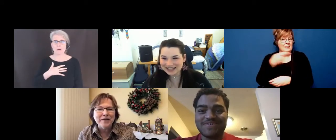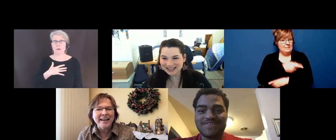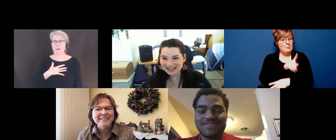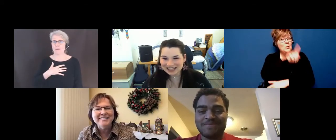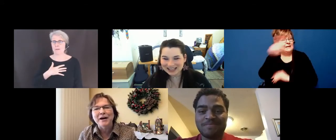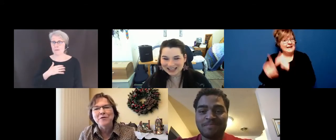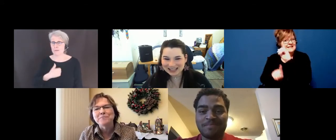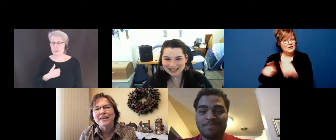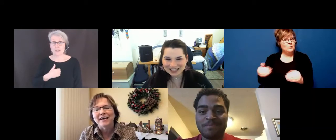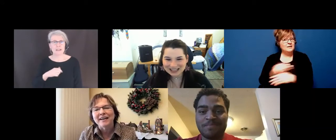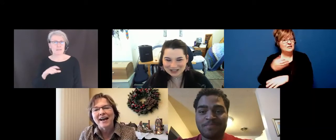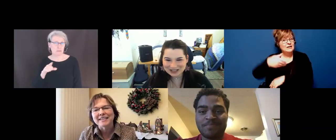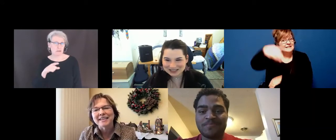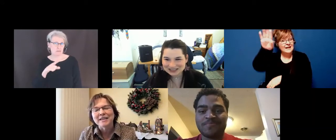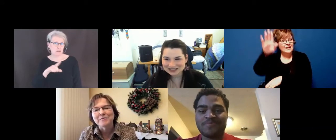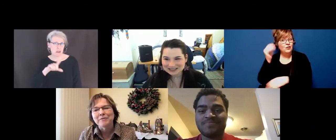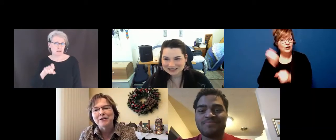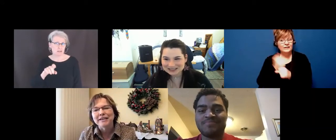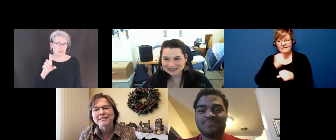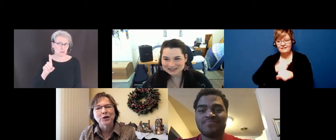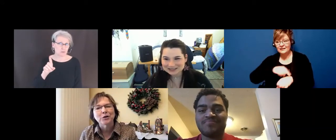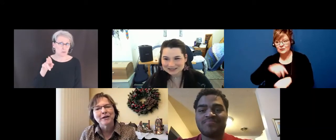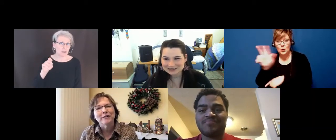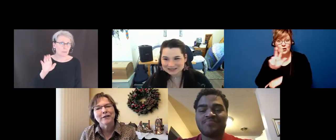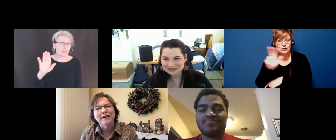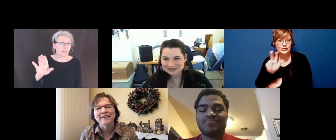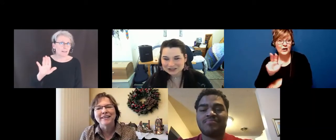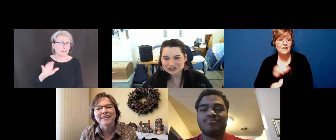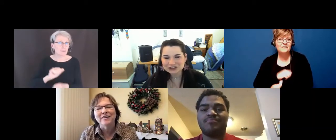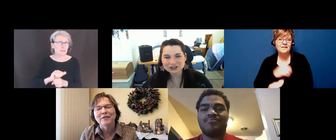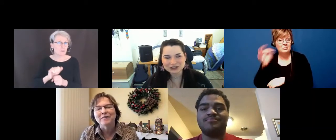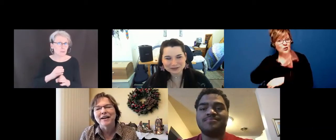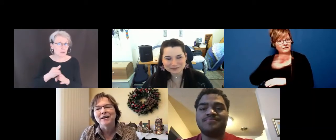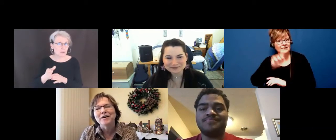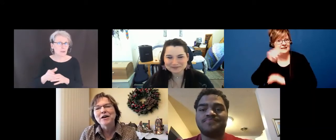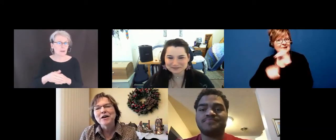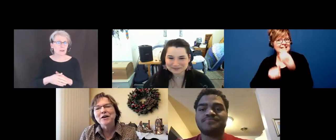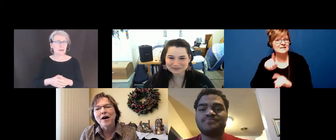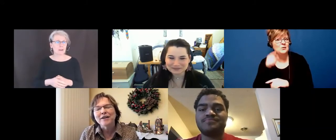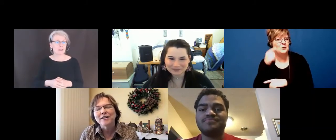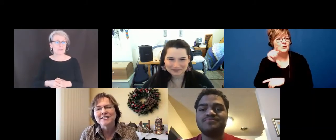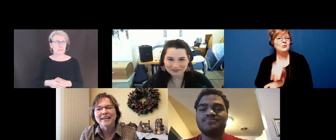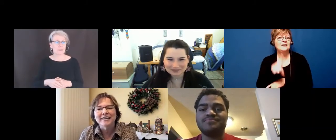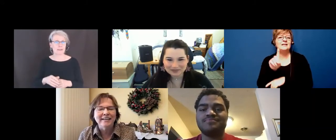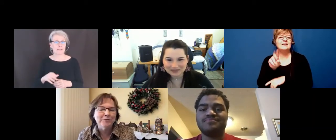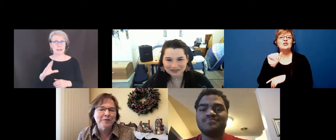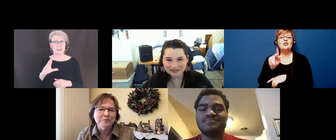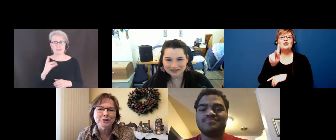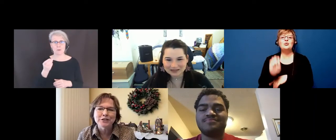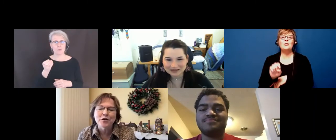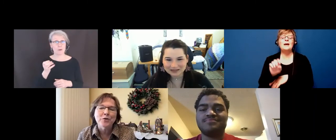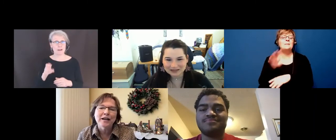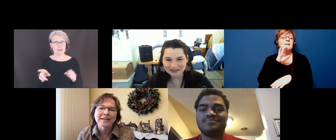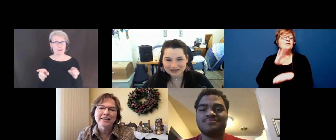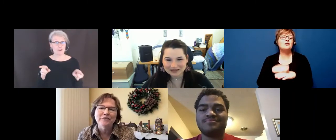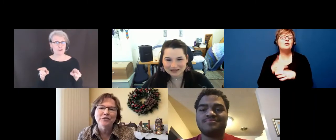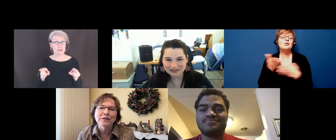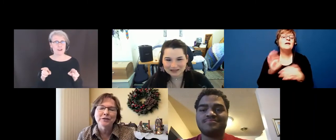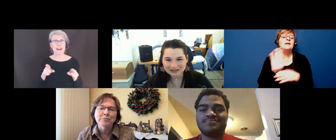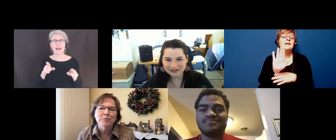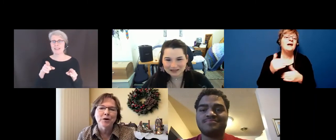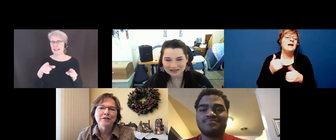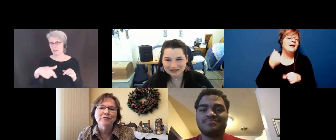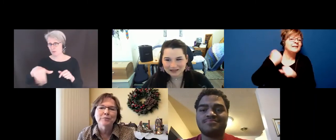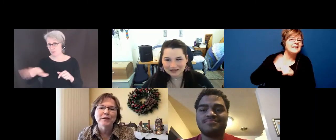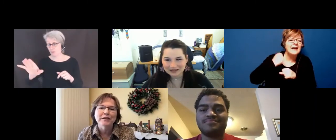don't mind asking him about his career in our choirs, then he'll be able to go, and I can give you a